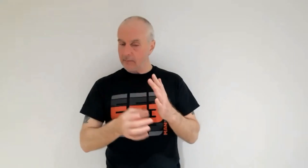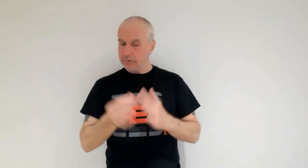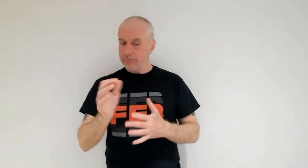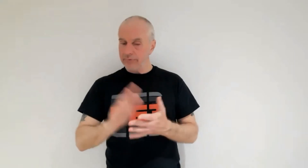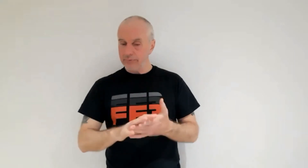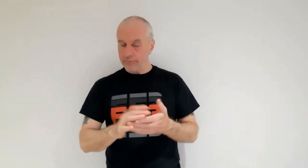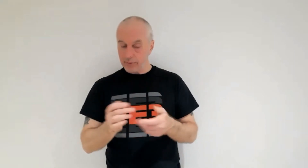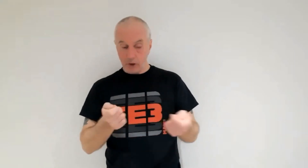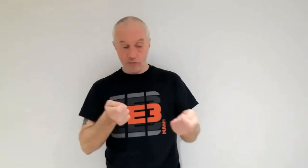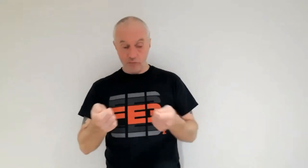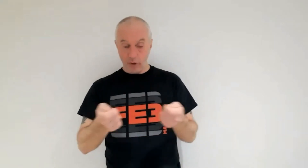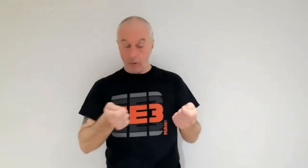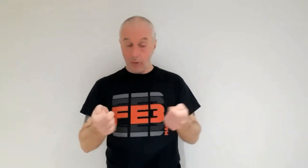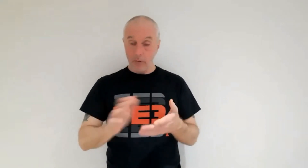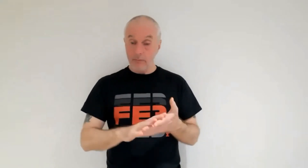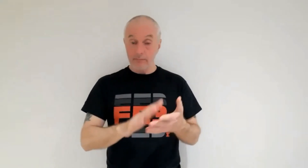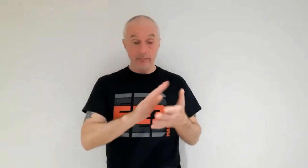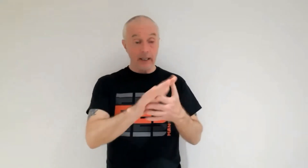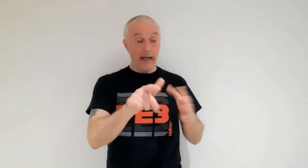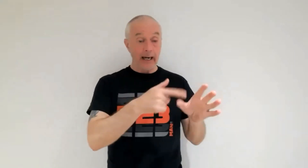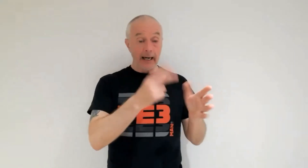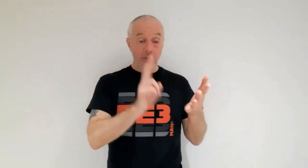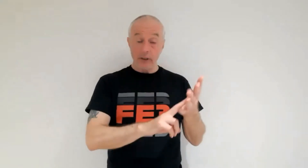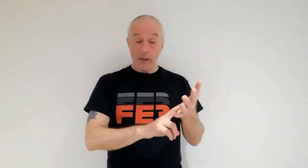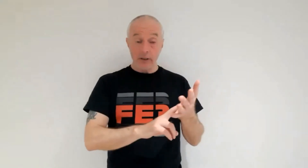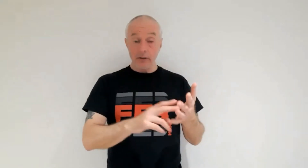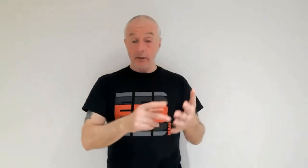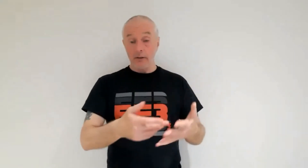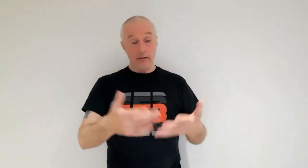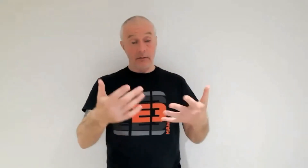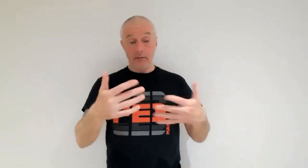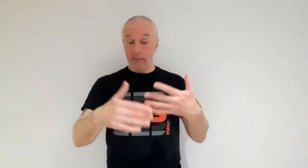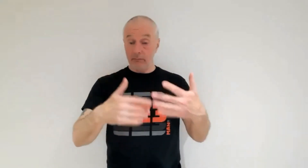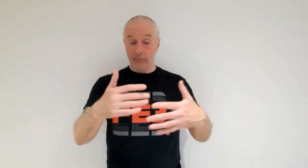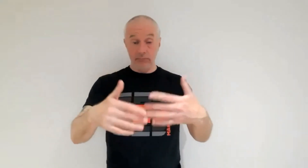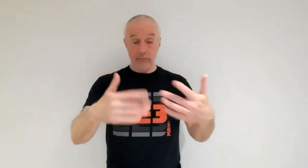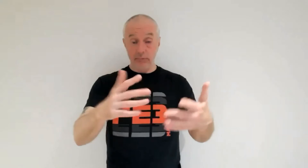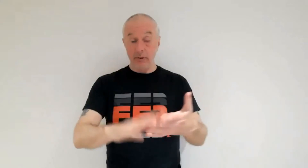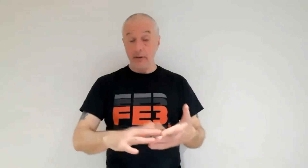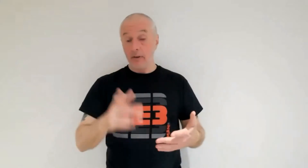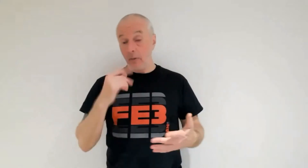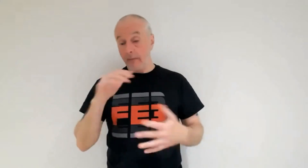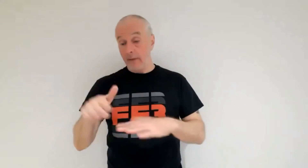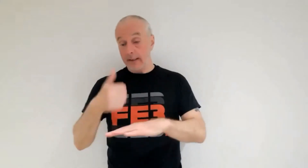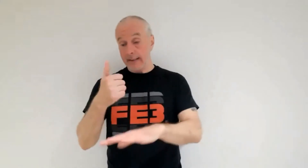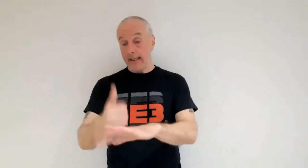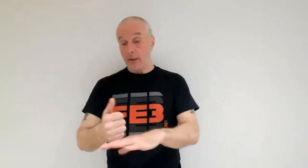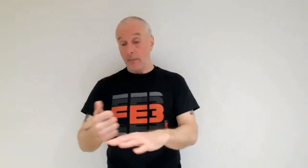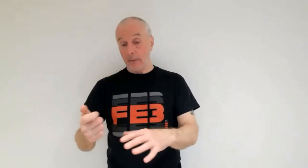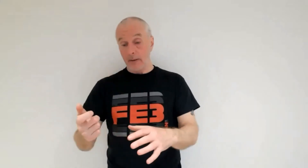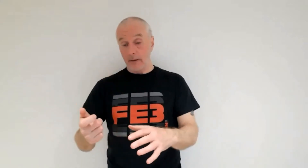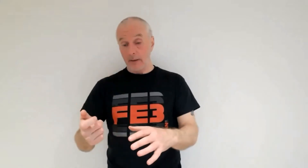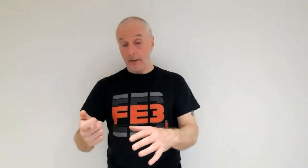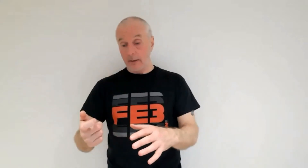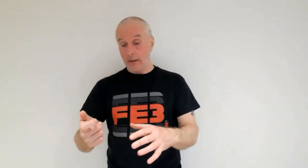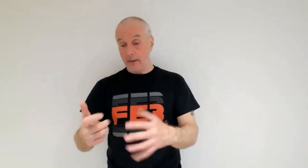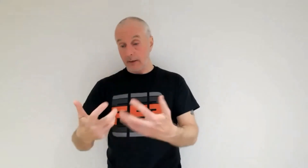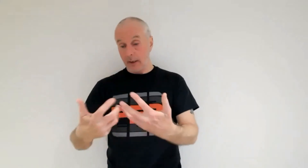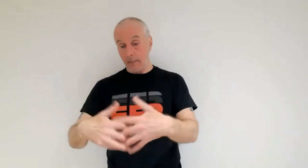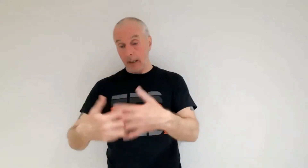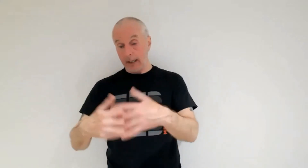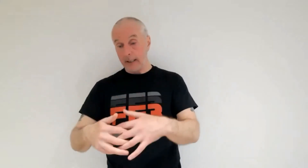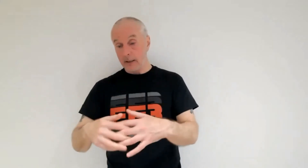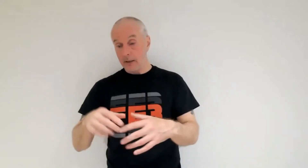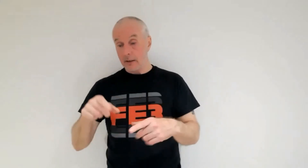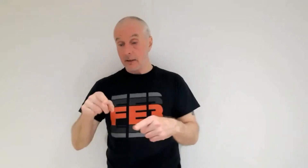of hydrogen, it's when it goes away. So if you set up an appliance to work on a gas that needs